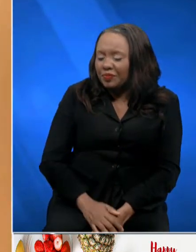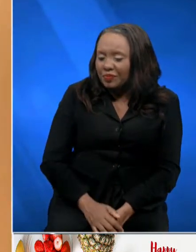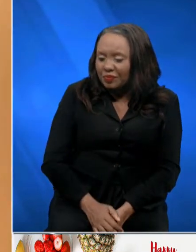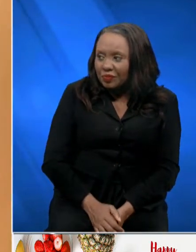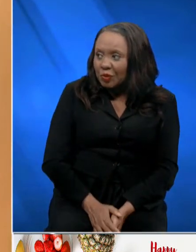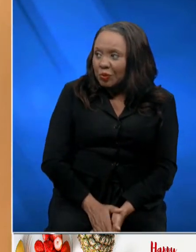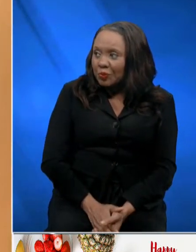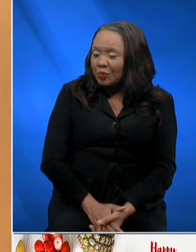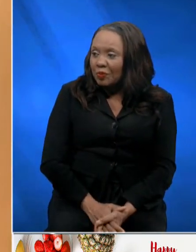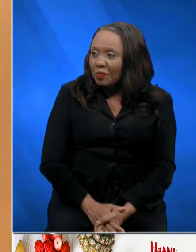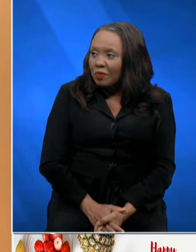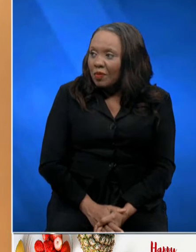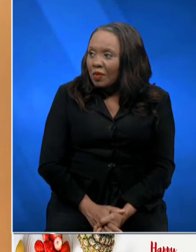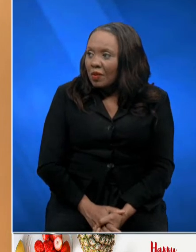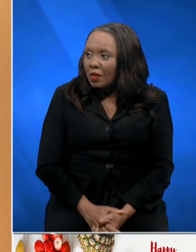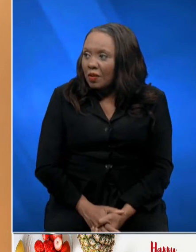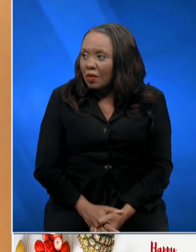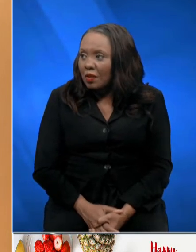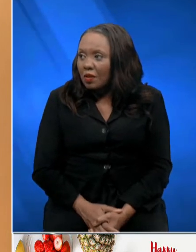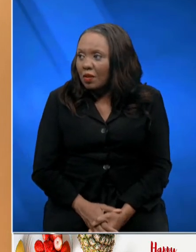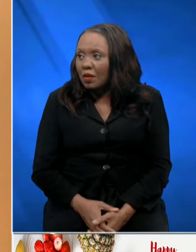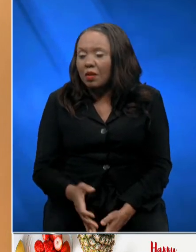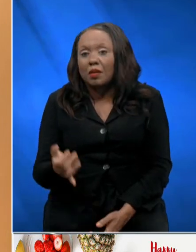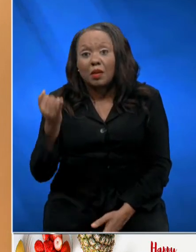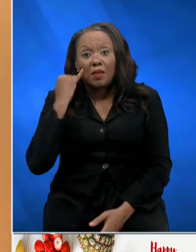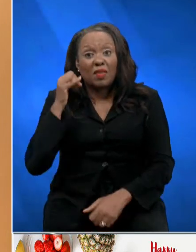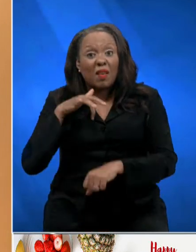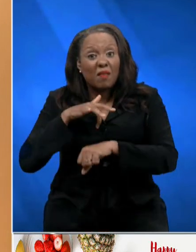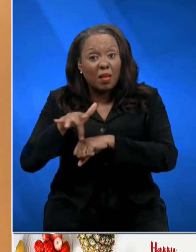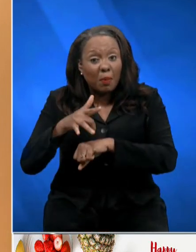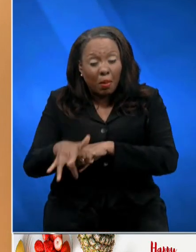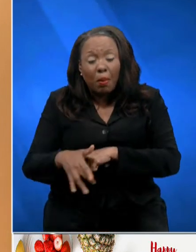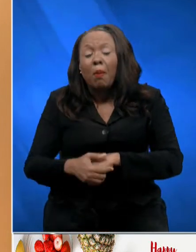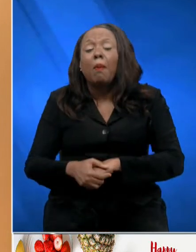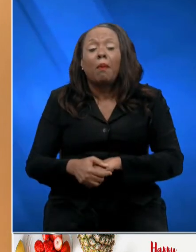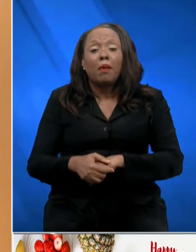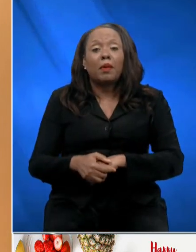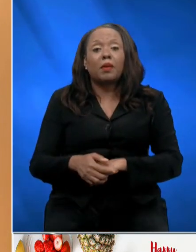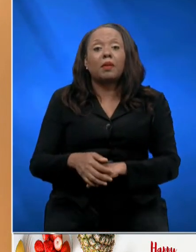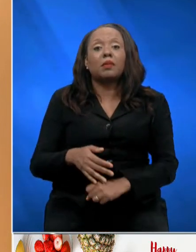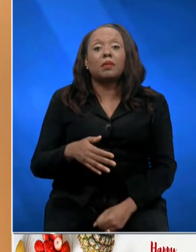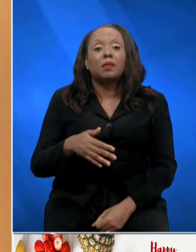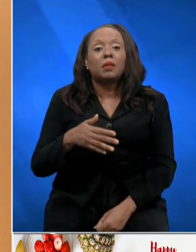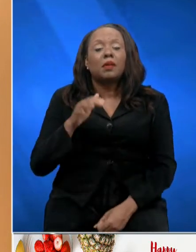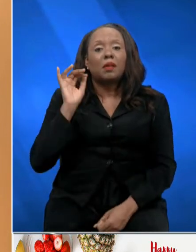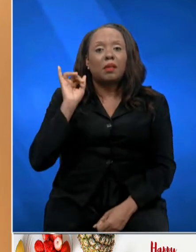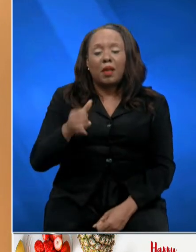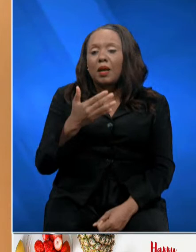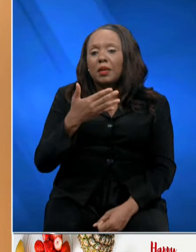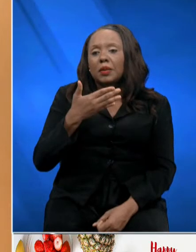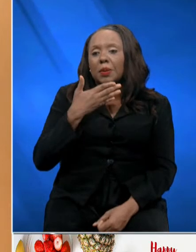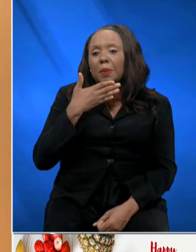If it's available, it's probably the best measure that you can have to determine how well your control